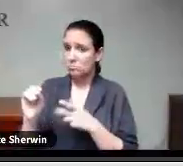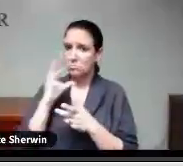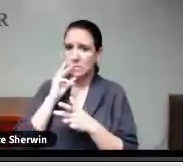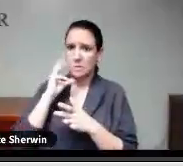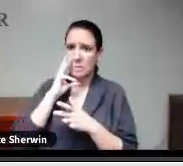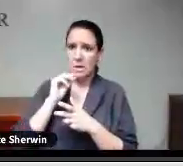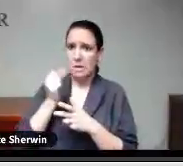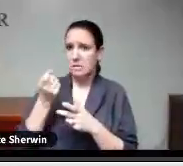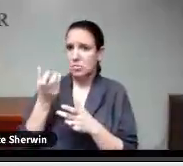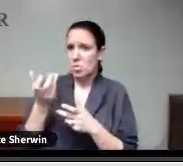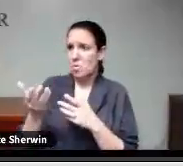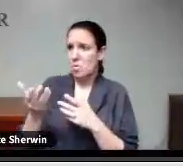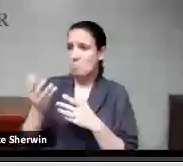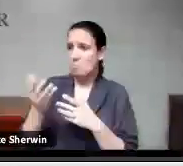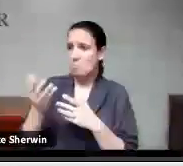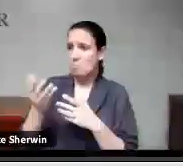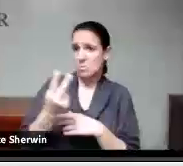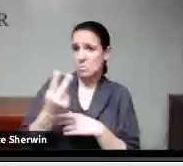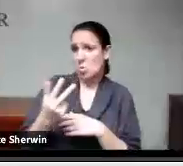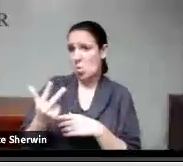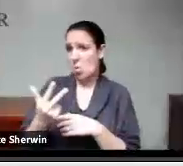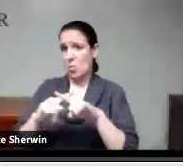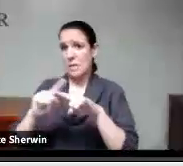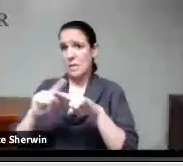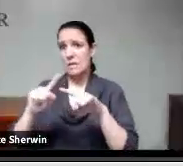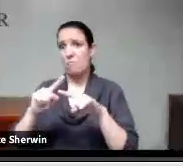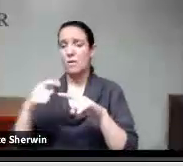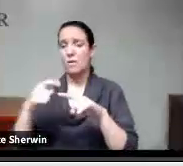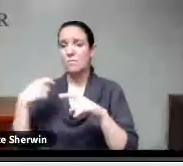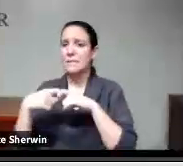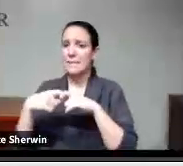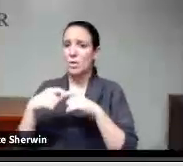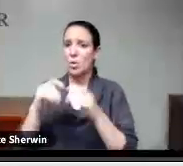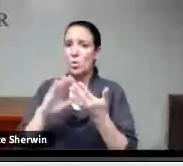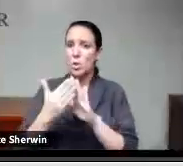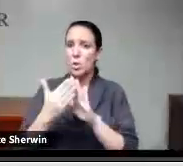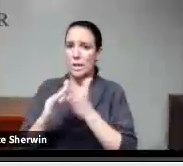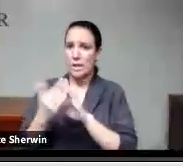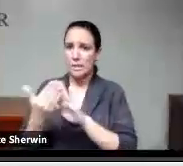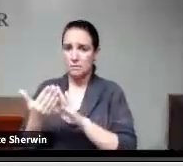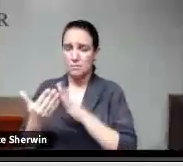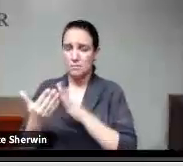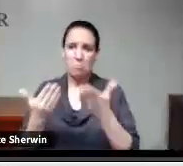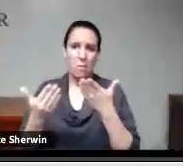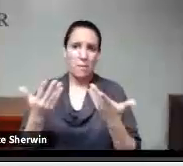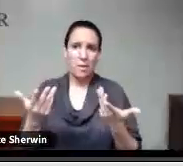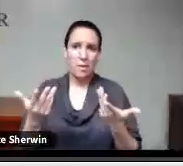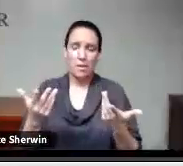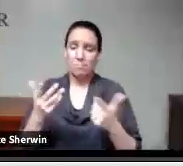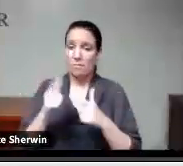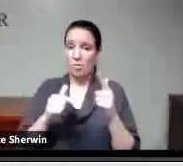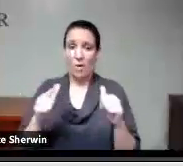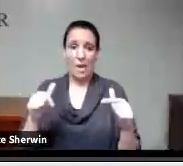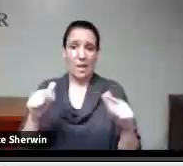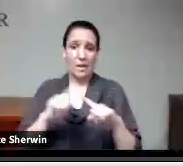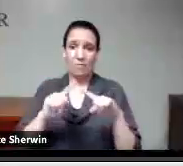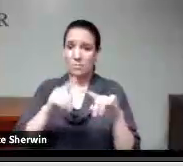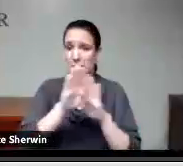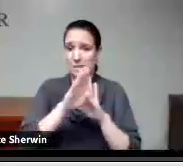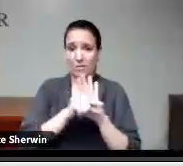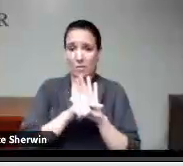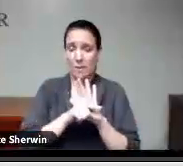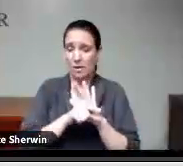least 2, maybe 3 different communities. And it can be, from a variety of different backgrounds. And